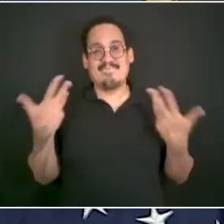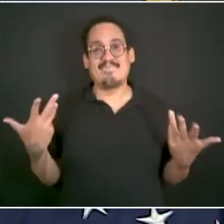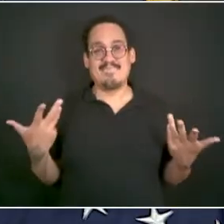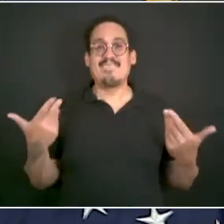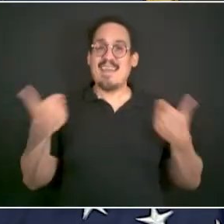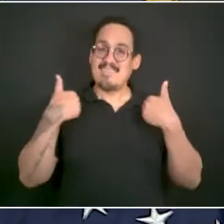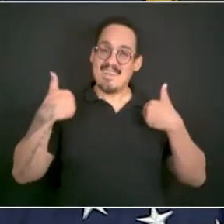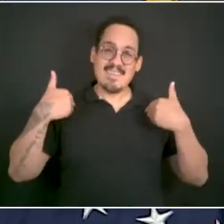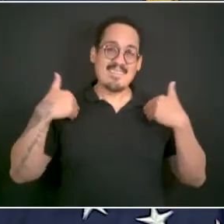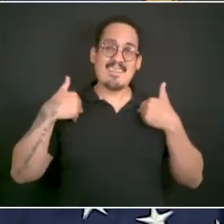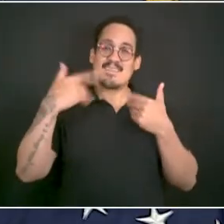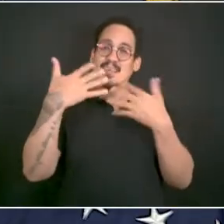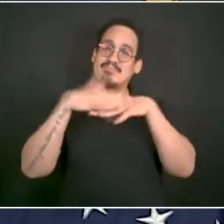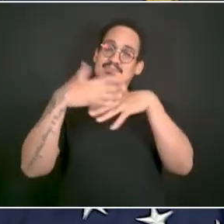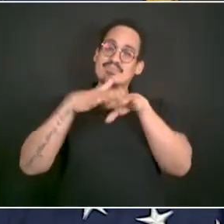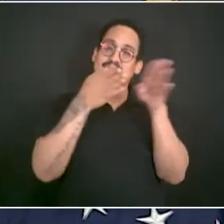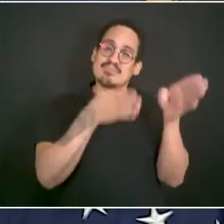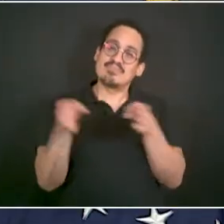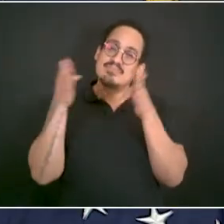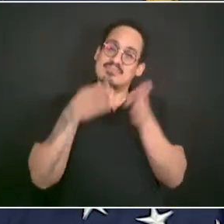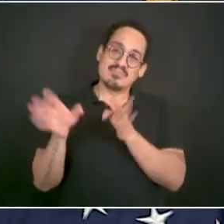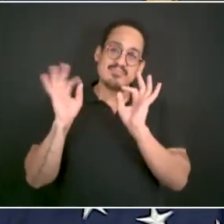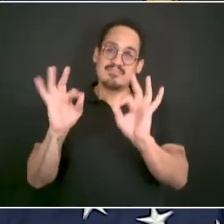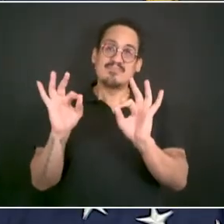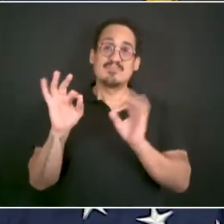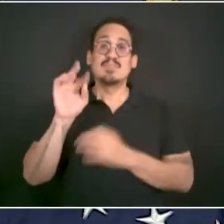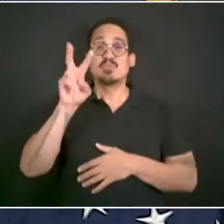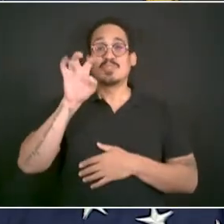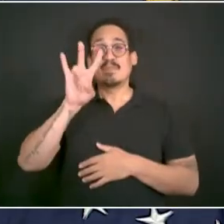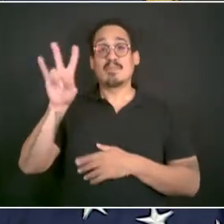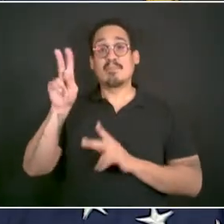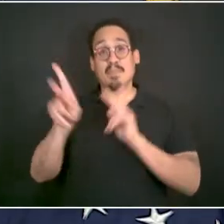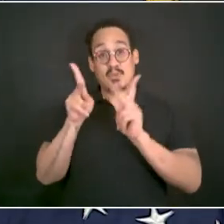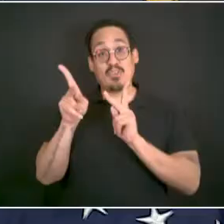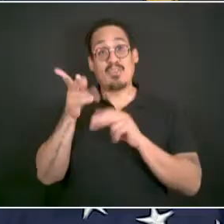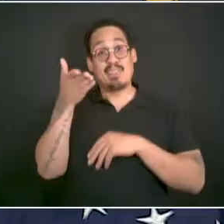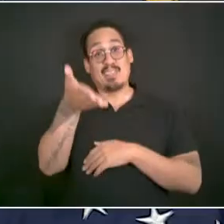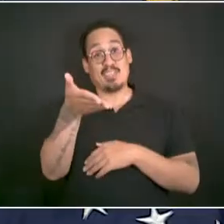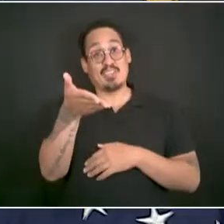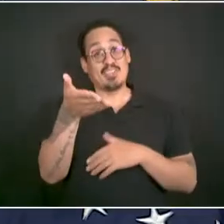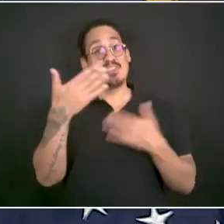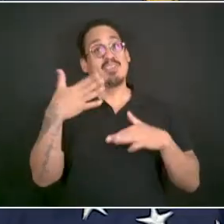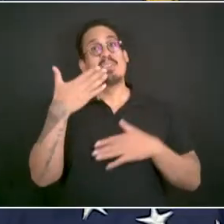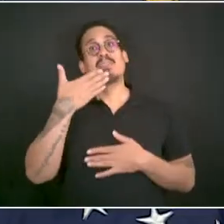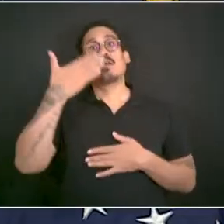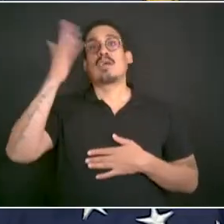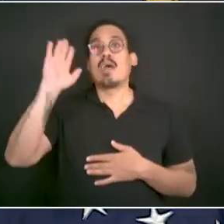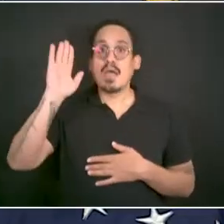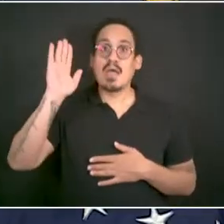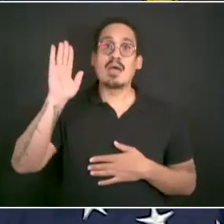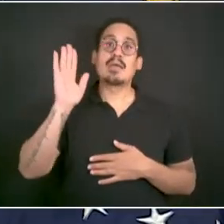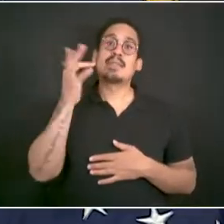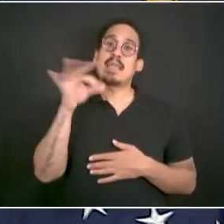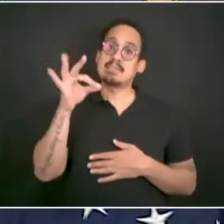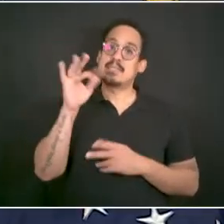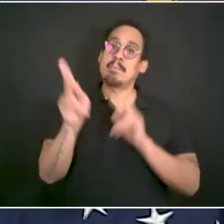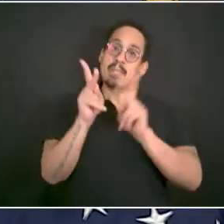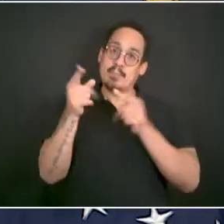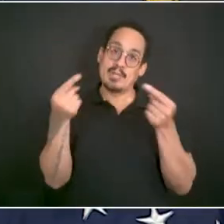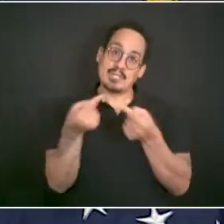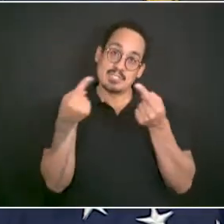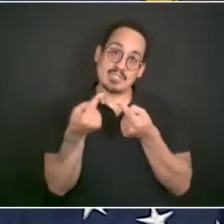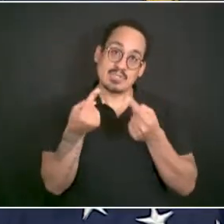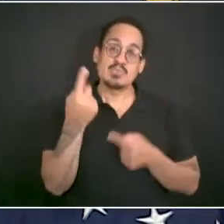organized. 277 people was on board the best vessel. Thank God 19 people were injured, 2 people